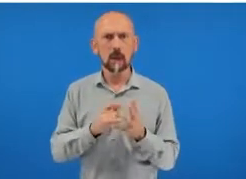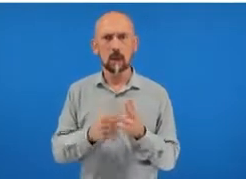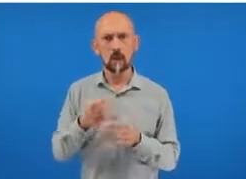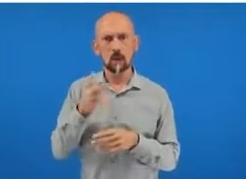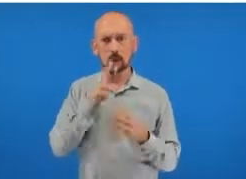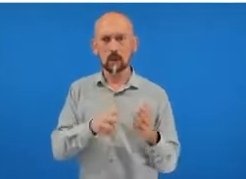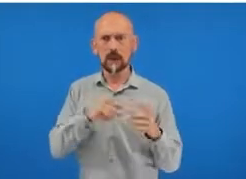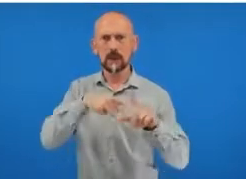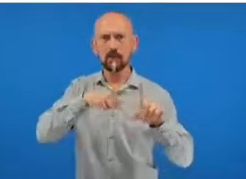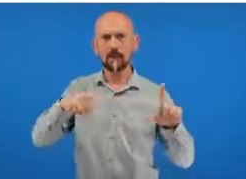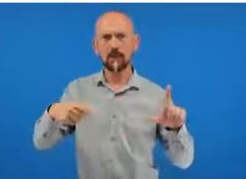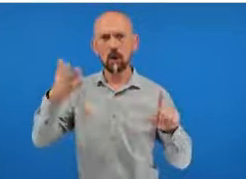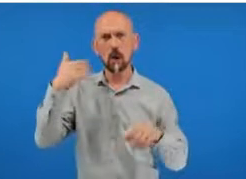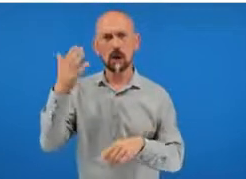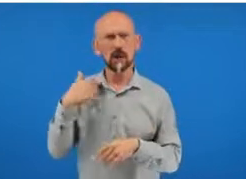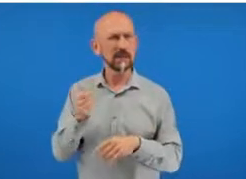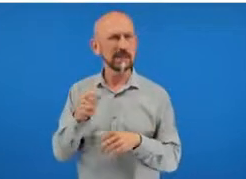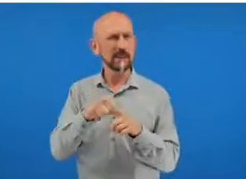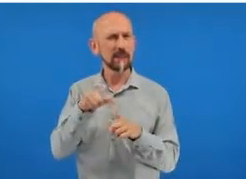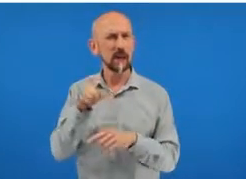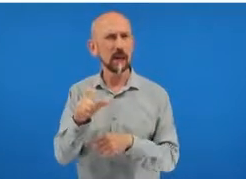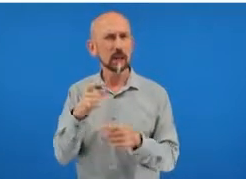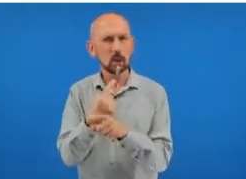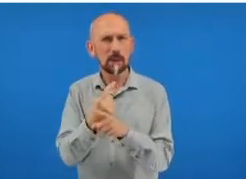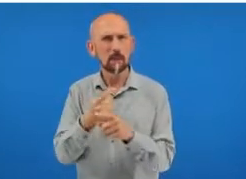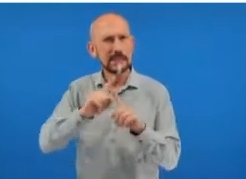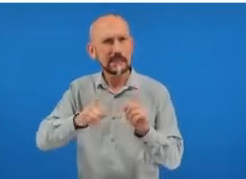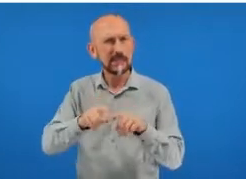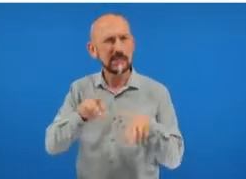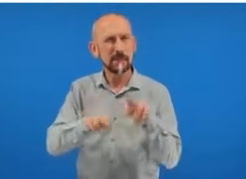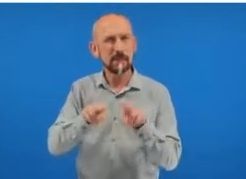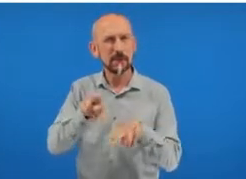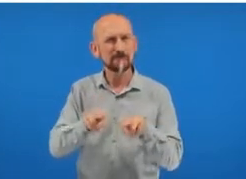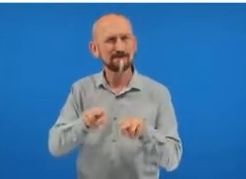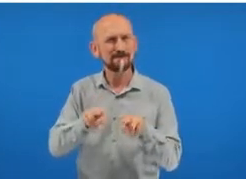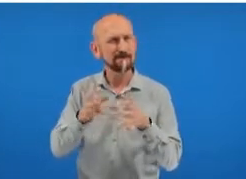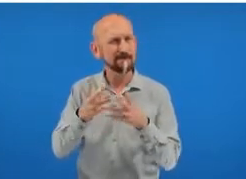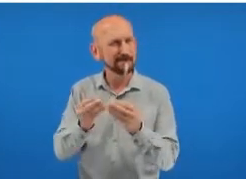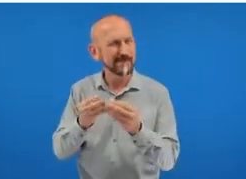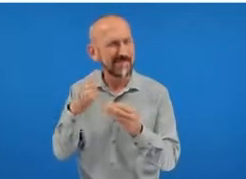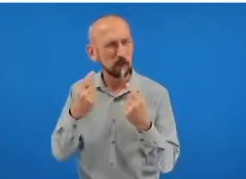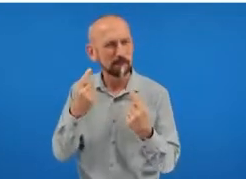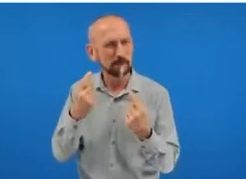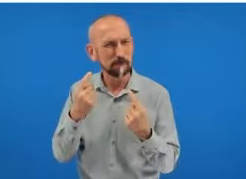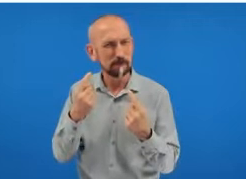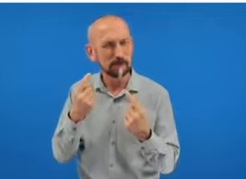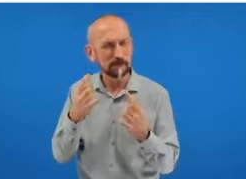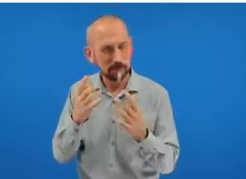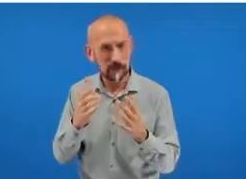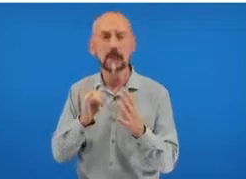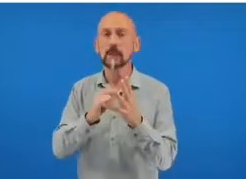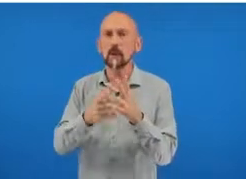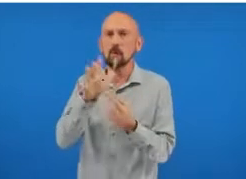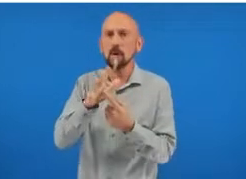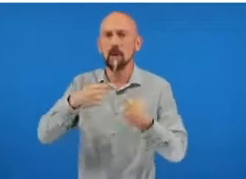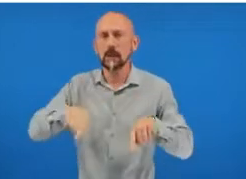importance of getting measures for certain disorders. Particularly for us, These specific measures of anxiety disorders,